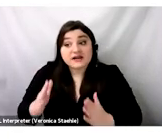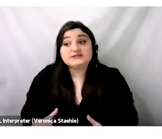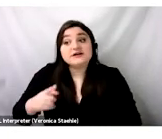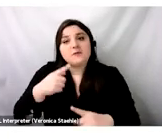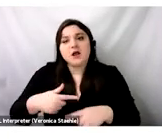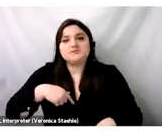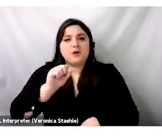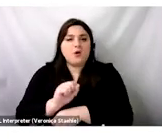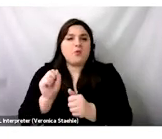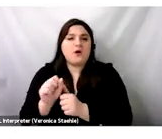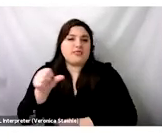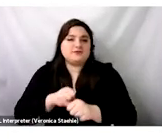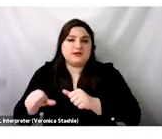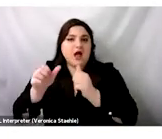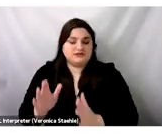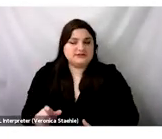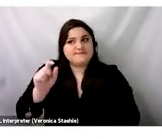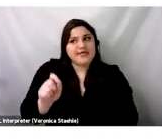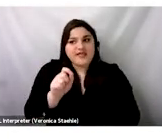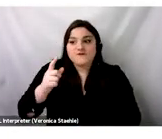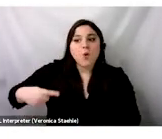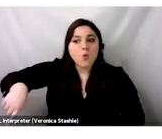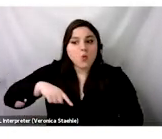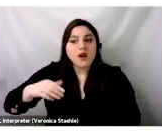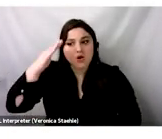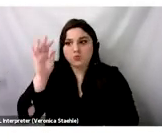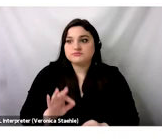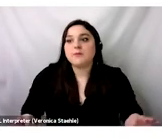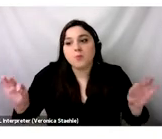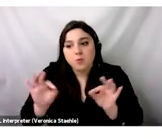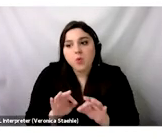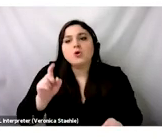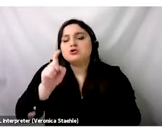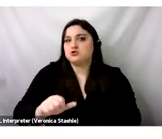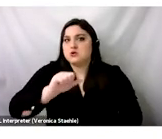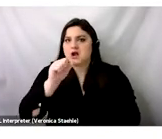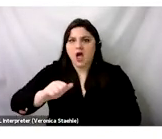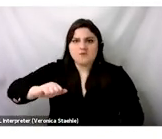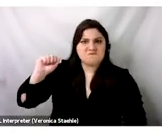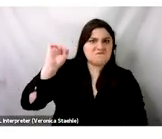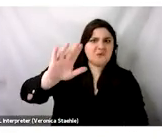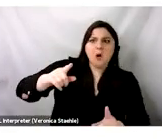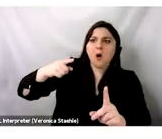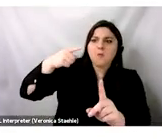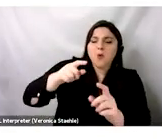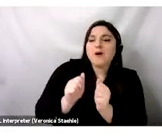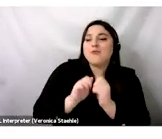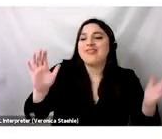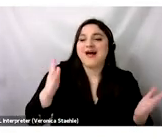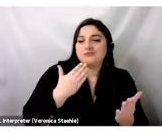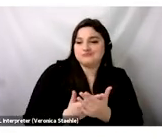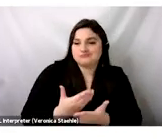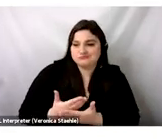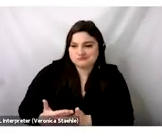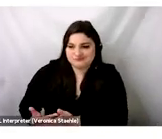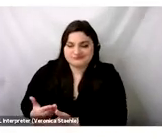it's really important that we don't make overarching claims that aren't backed up. So there's a lot of like, this could have